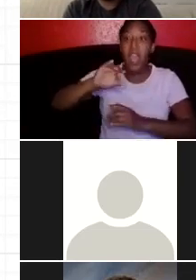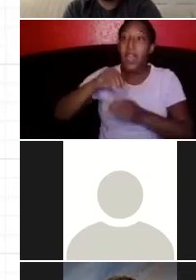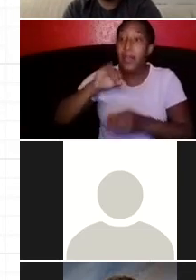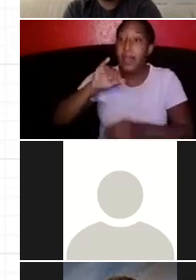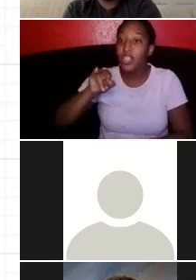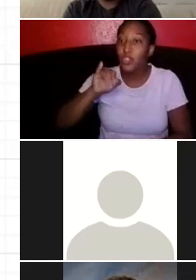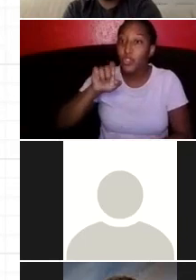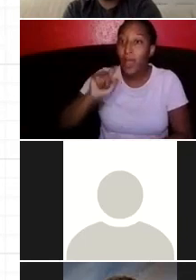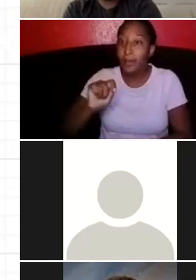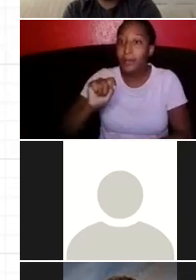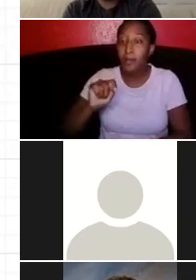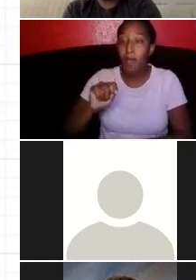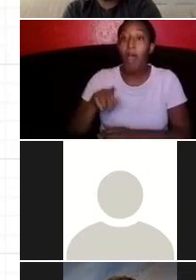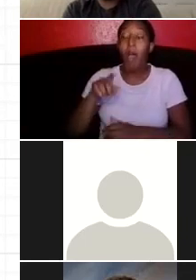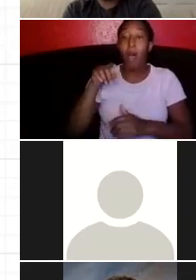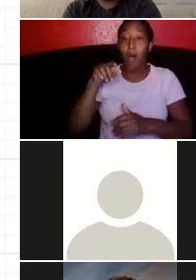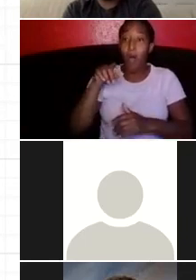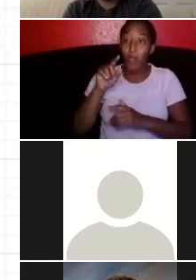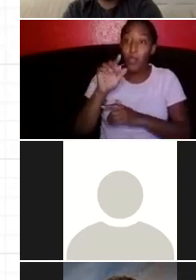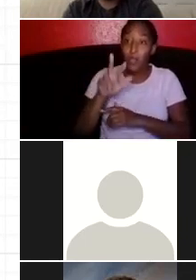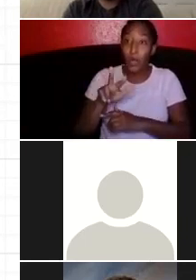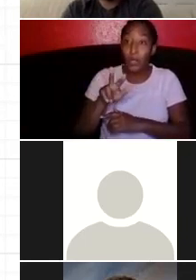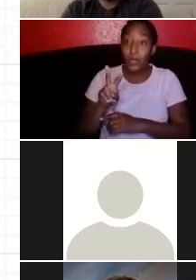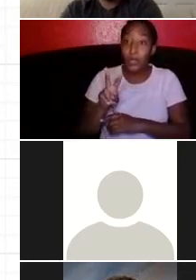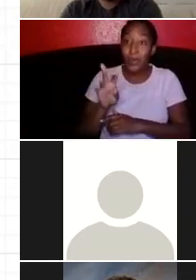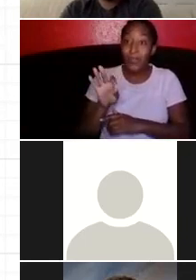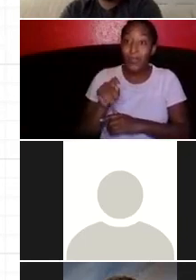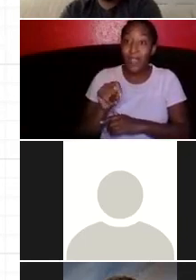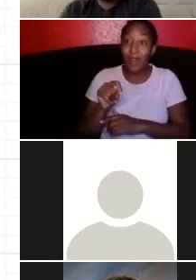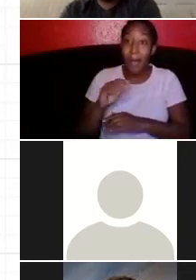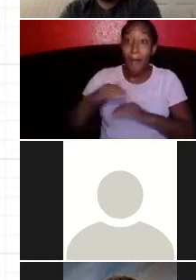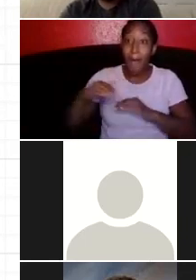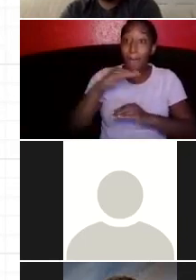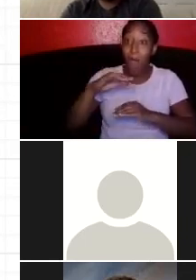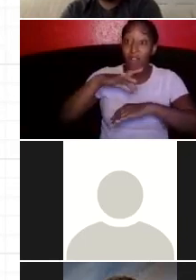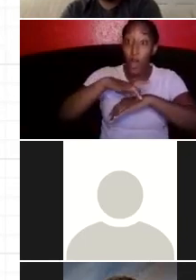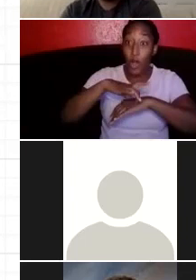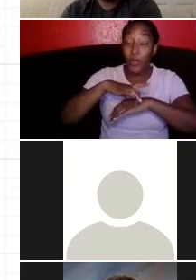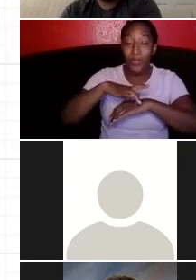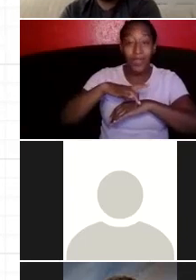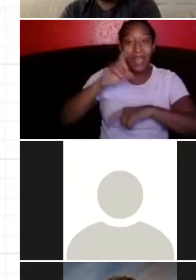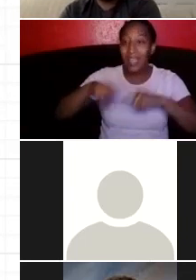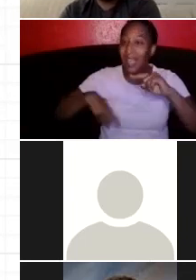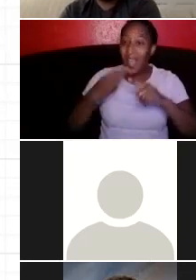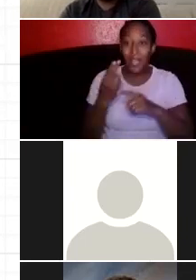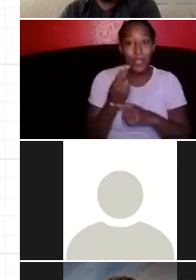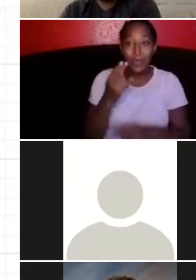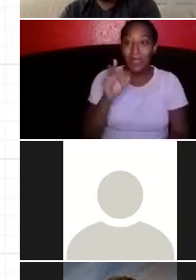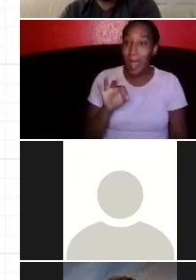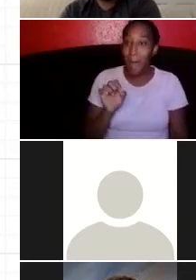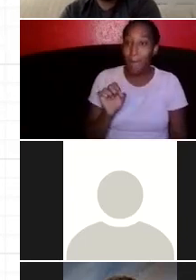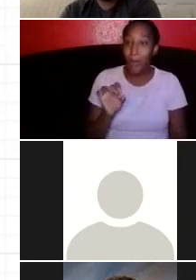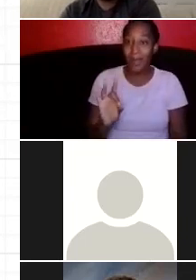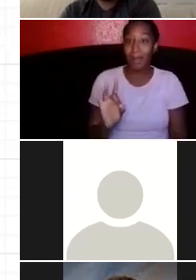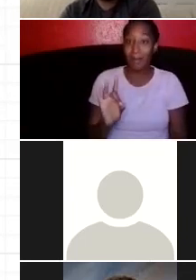can't use 9.8, but you can use this formula, because you know the mass of the Earth, you know the mass